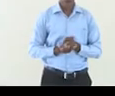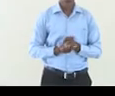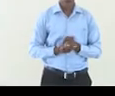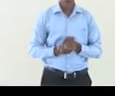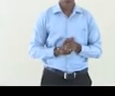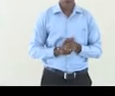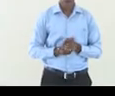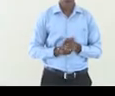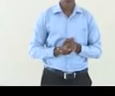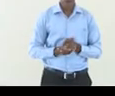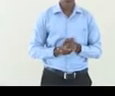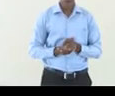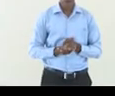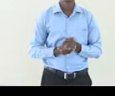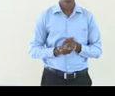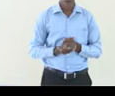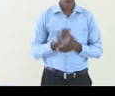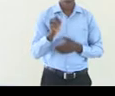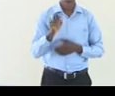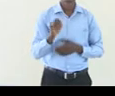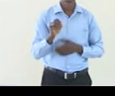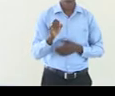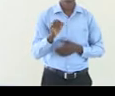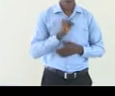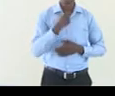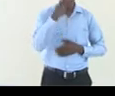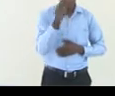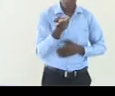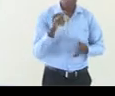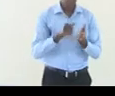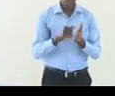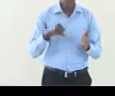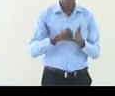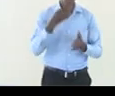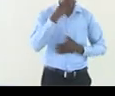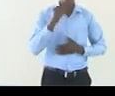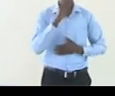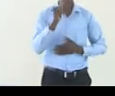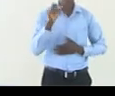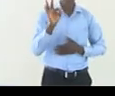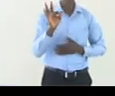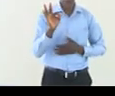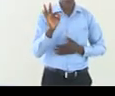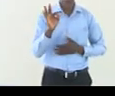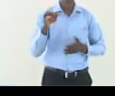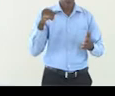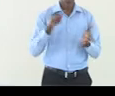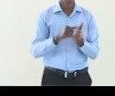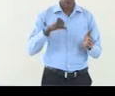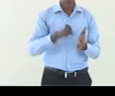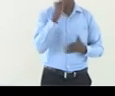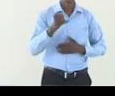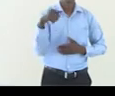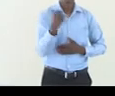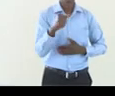teacher. Yes. So, I told him that it was not 9, that it was 10. So, yes.